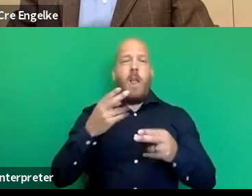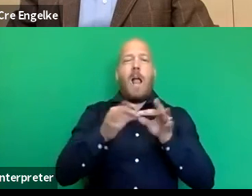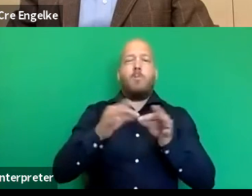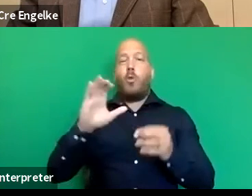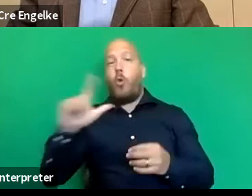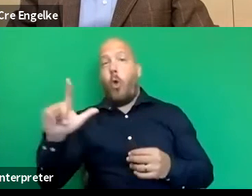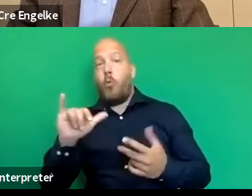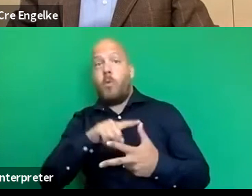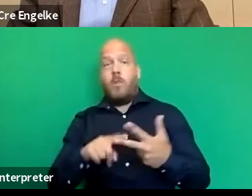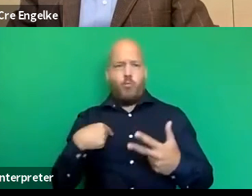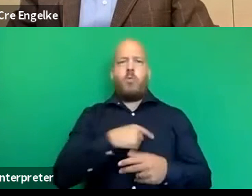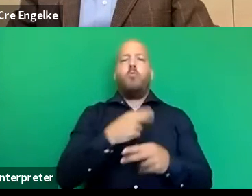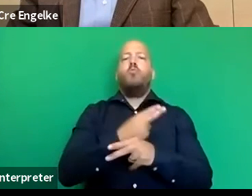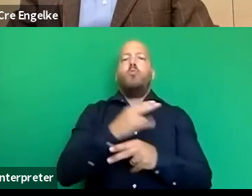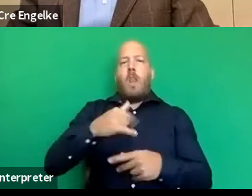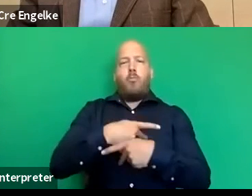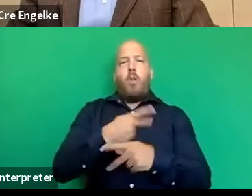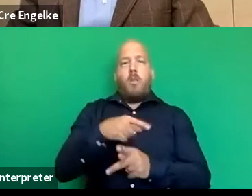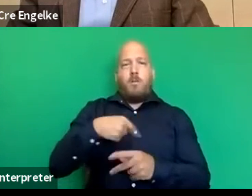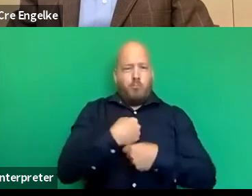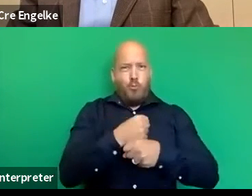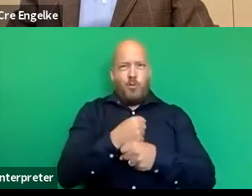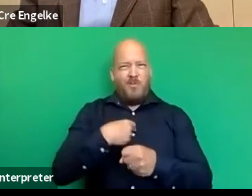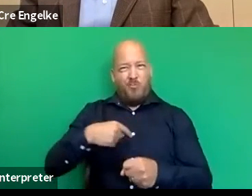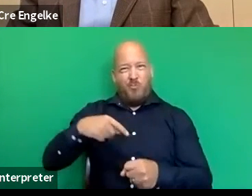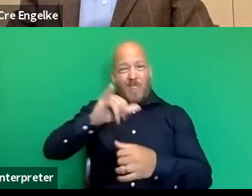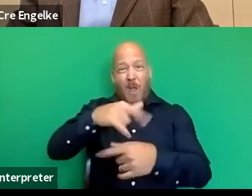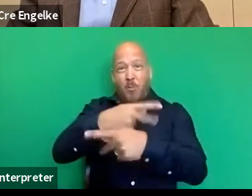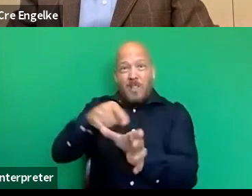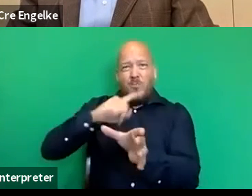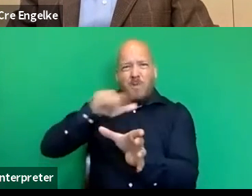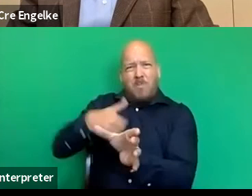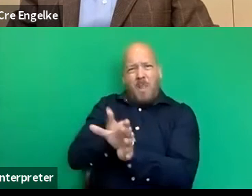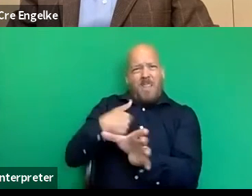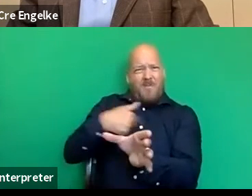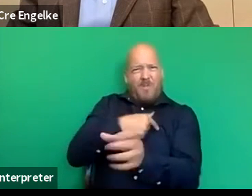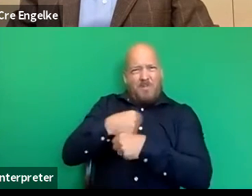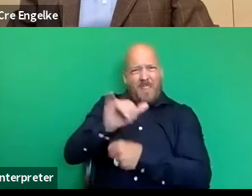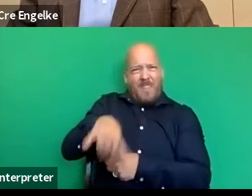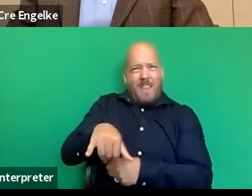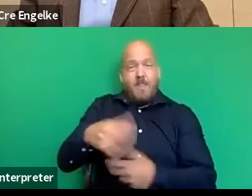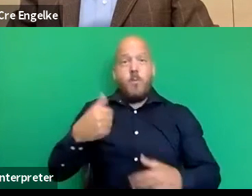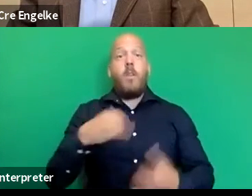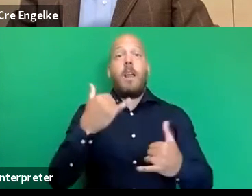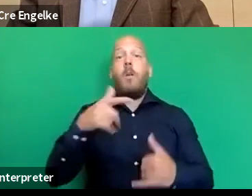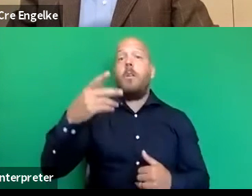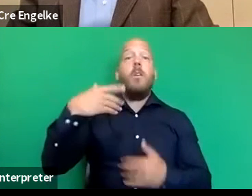idea that ASR can outperform human captioners in the majority of